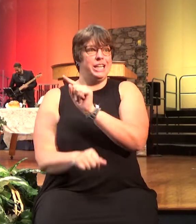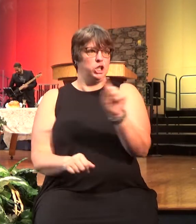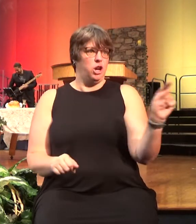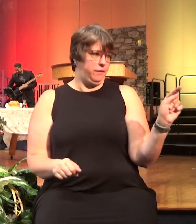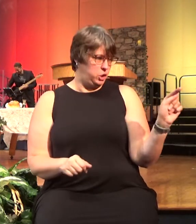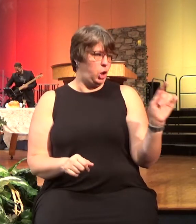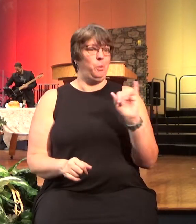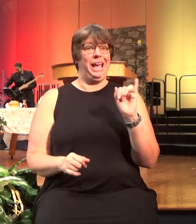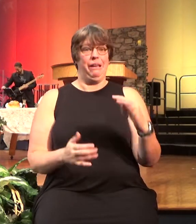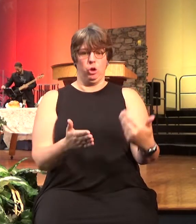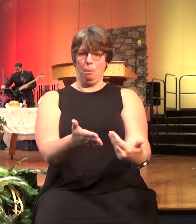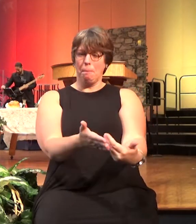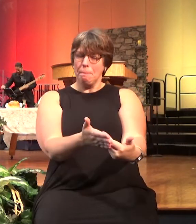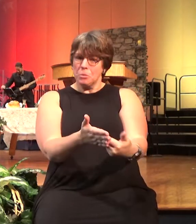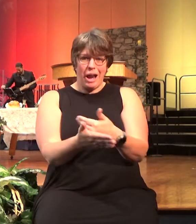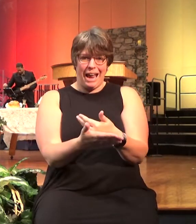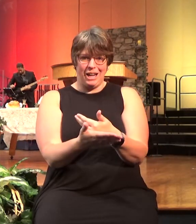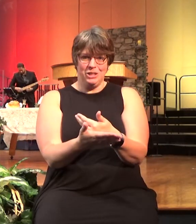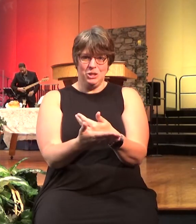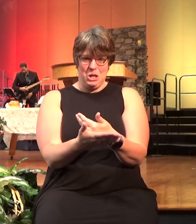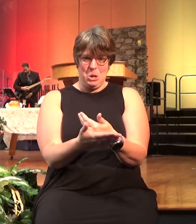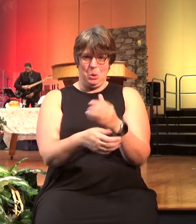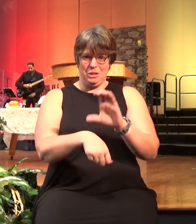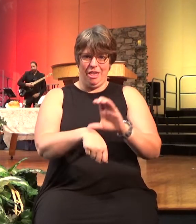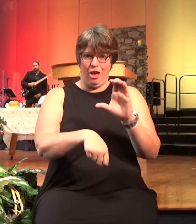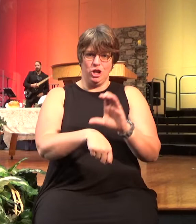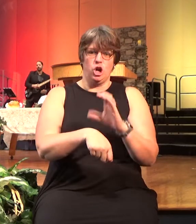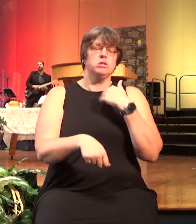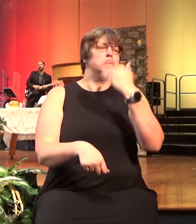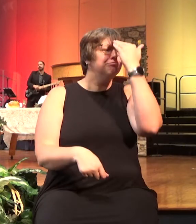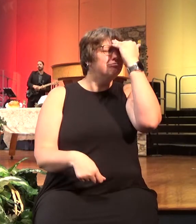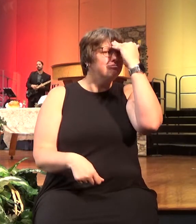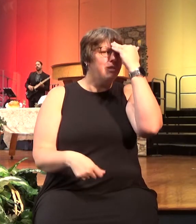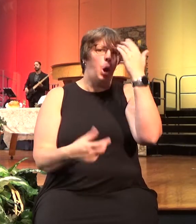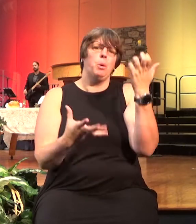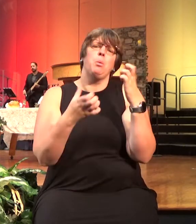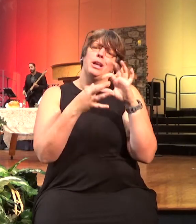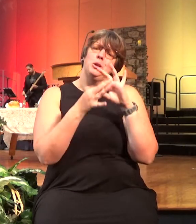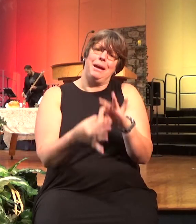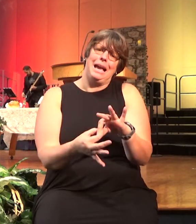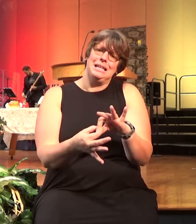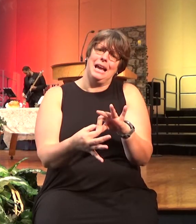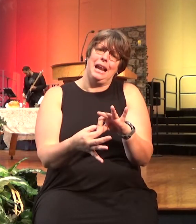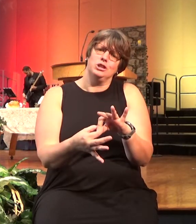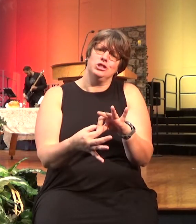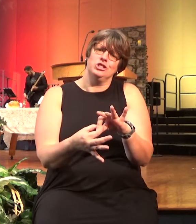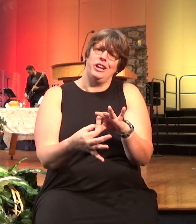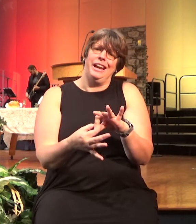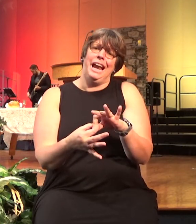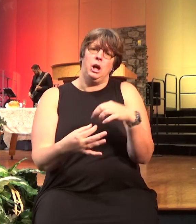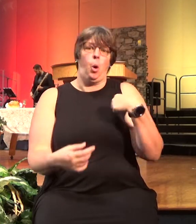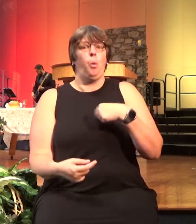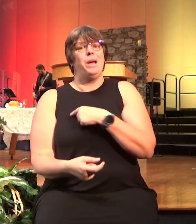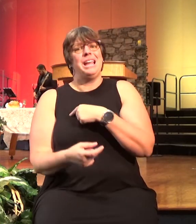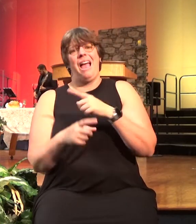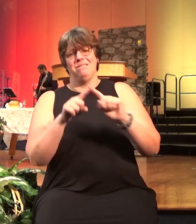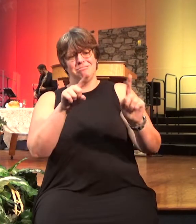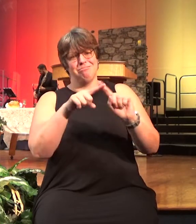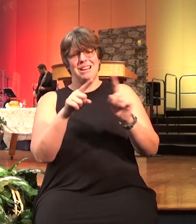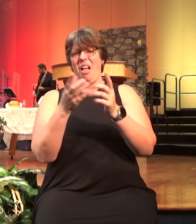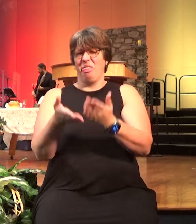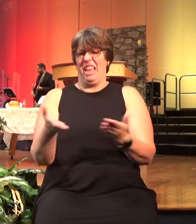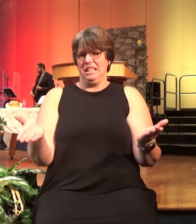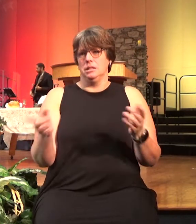one love lasting through eternity. Oh, one love